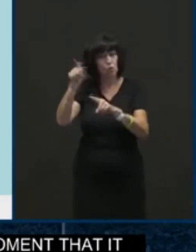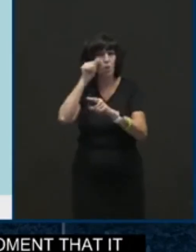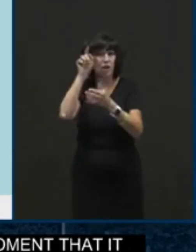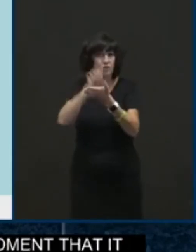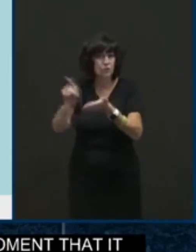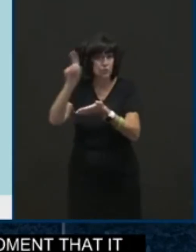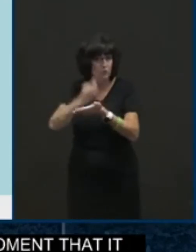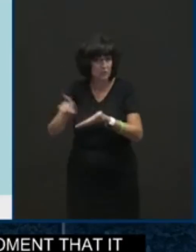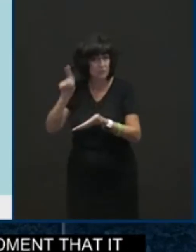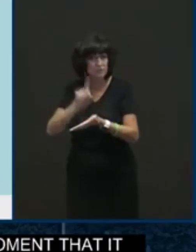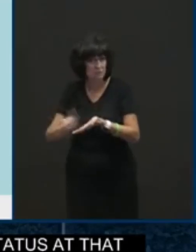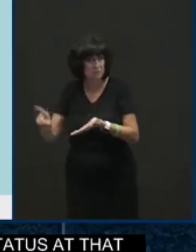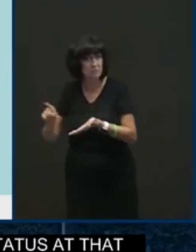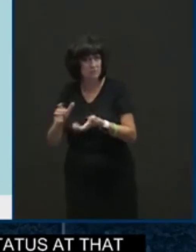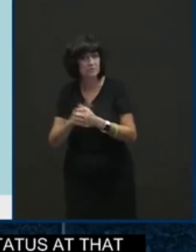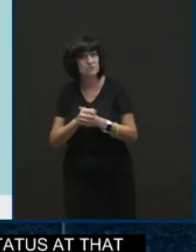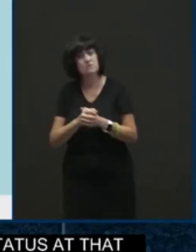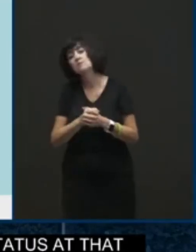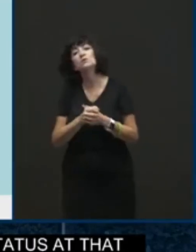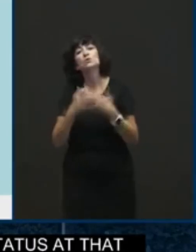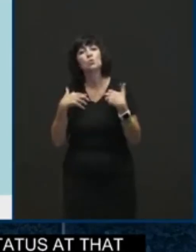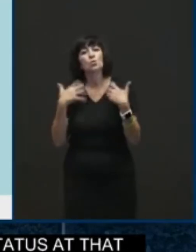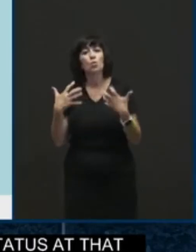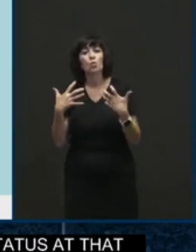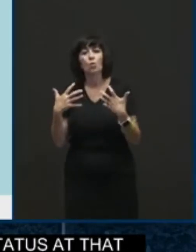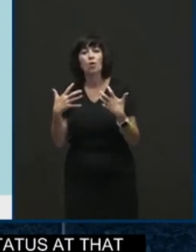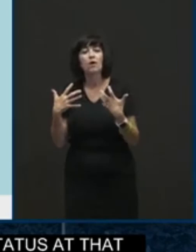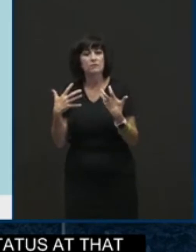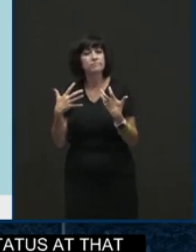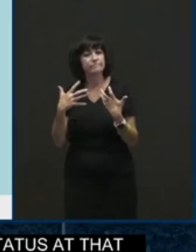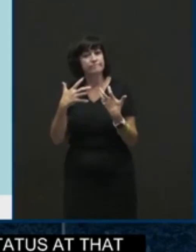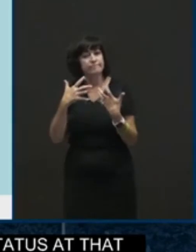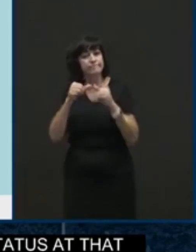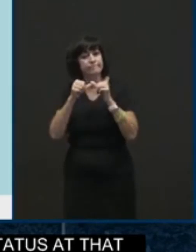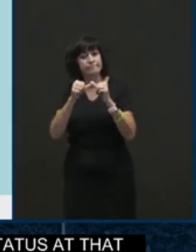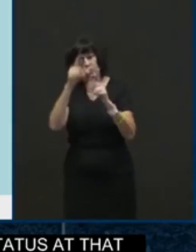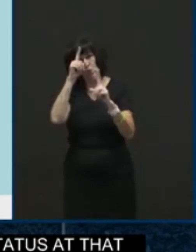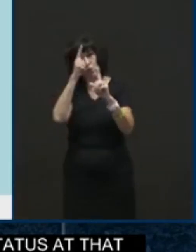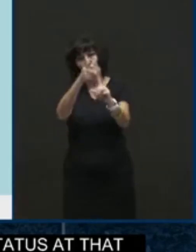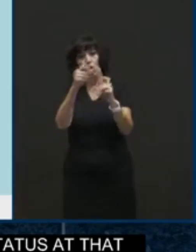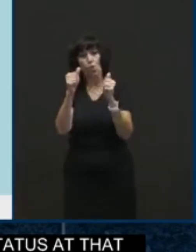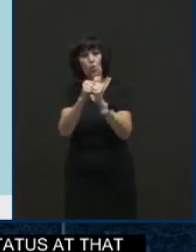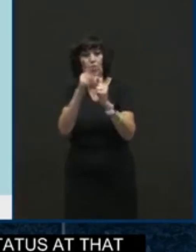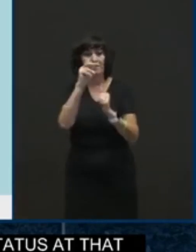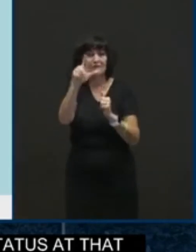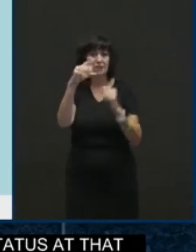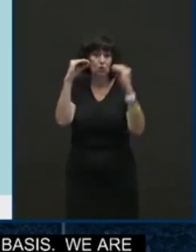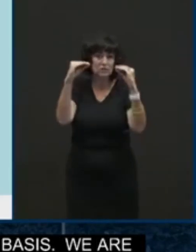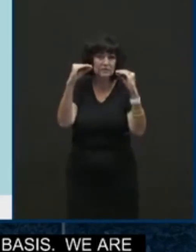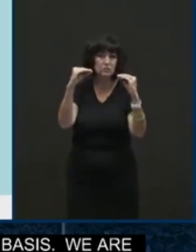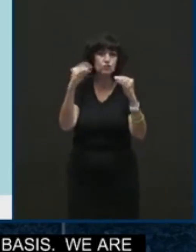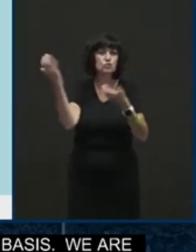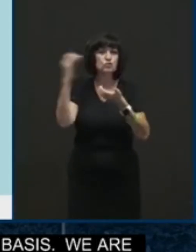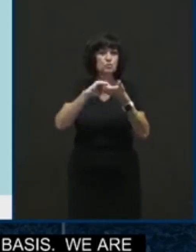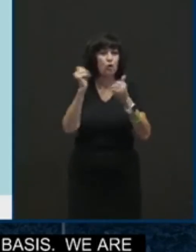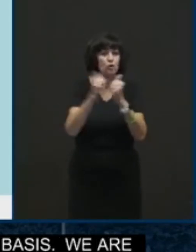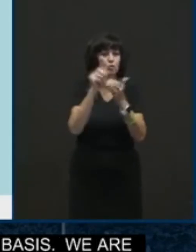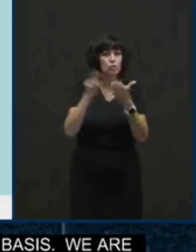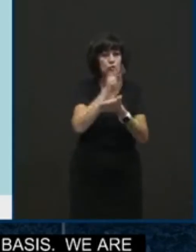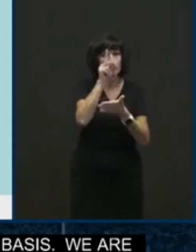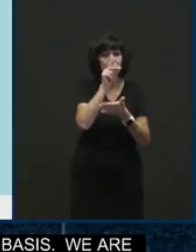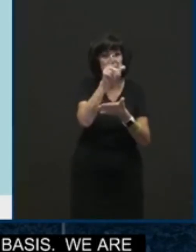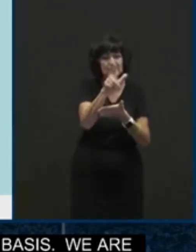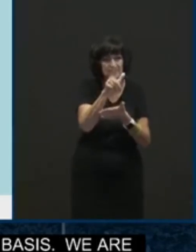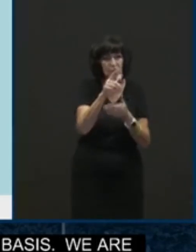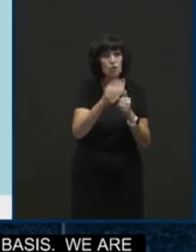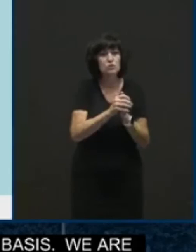into that with respect to teaching teachers and staff in our schools. our partnership with the University of Delaware. They're doing a lot